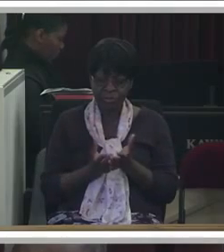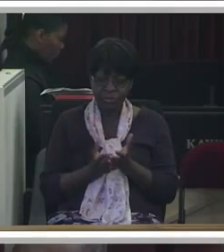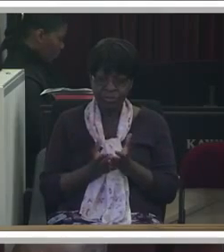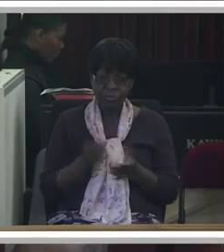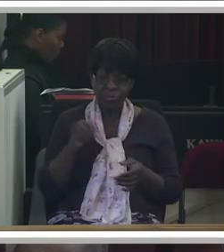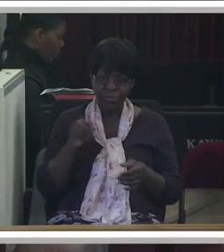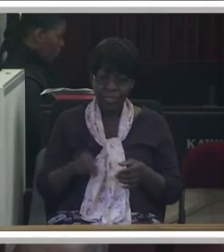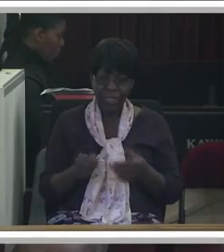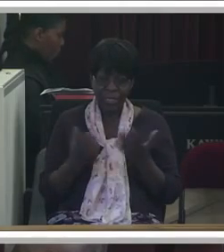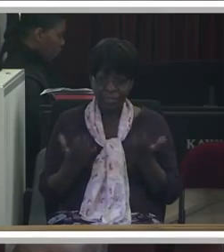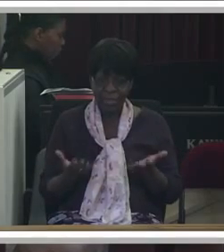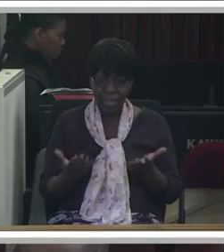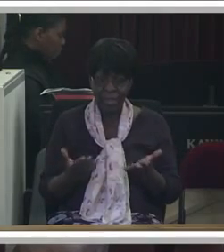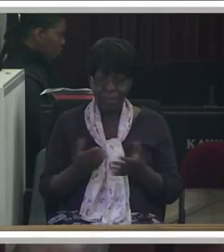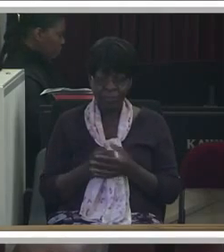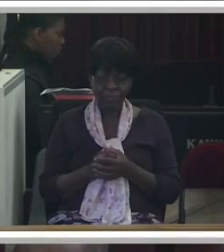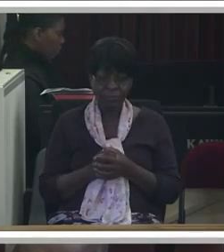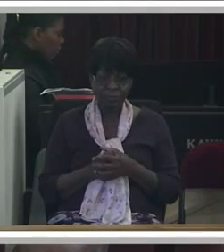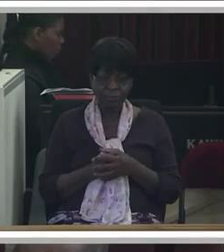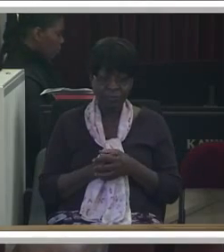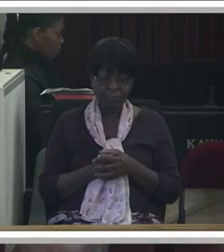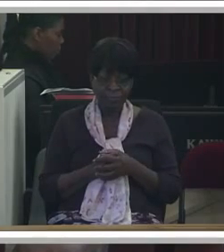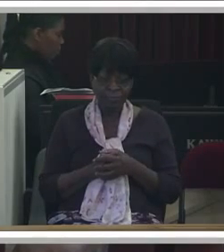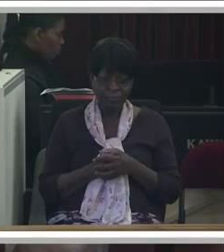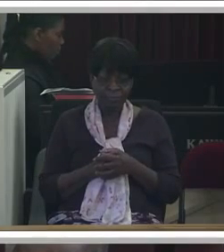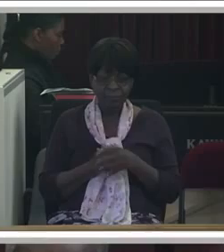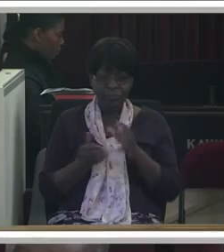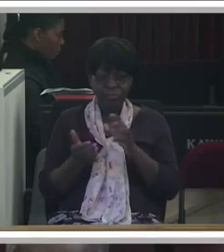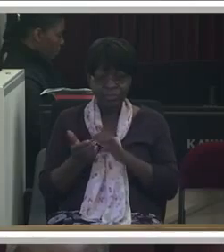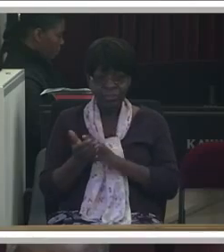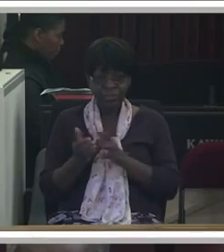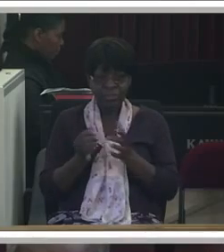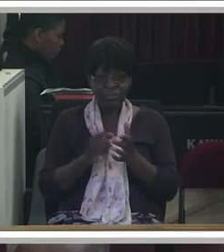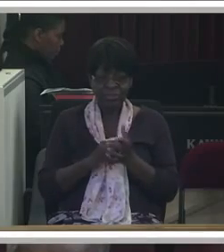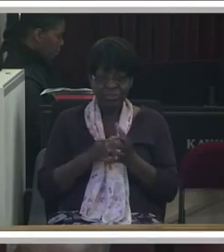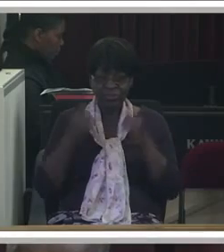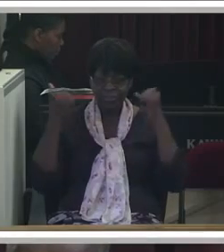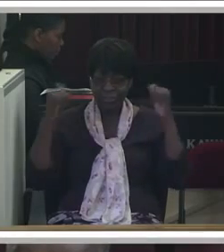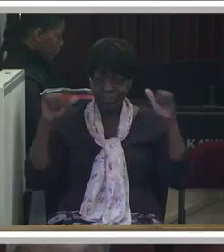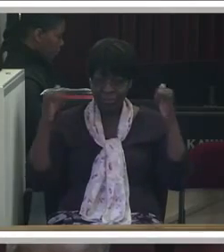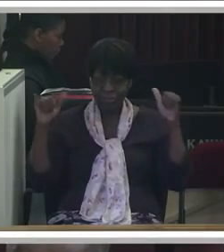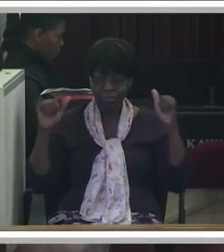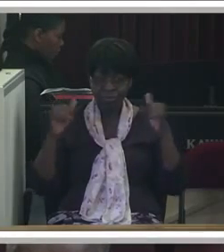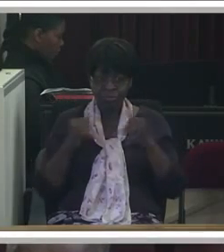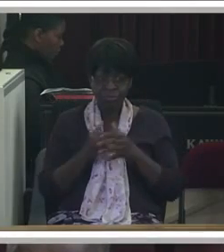Jesus' celebration of the Lord's Supper